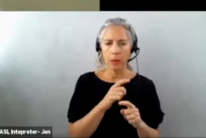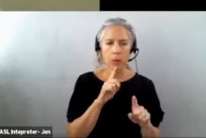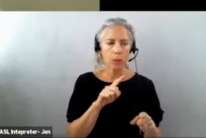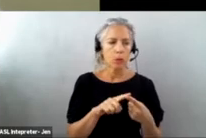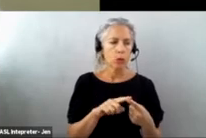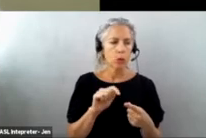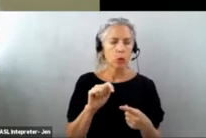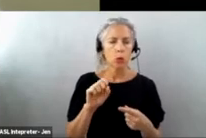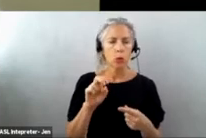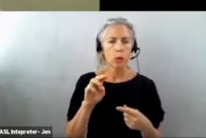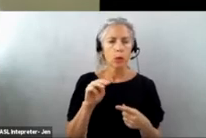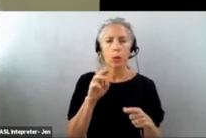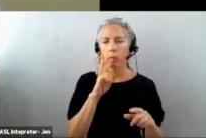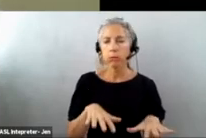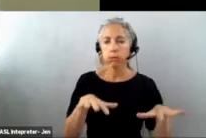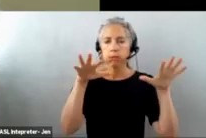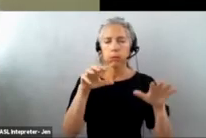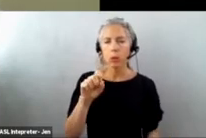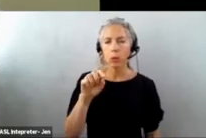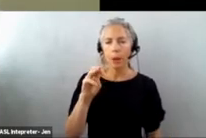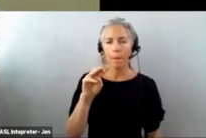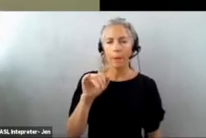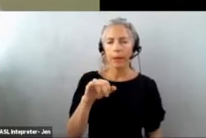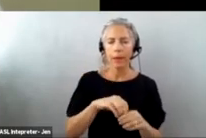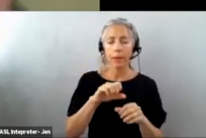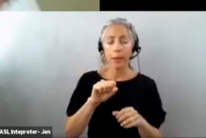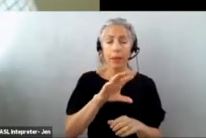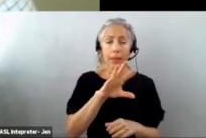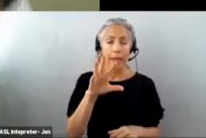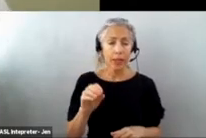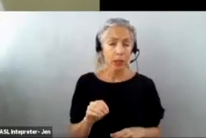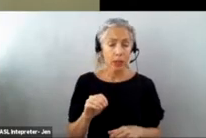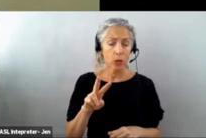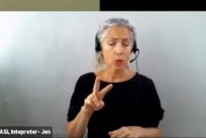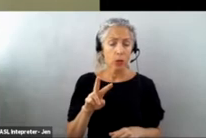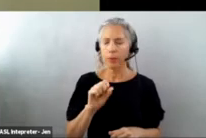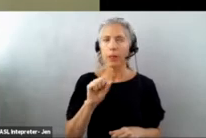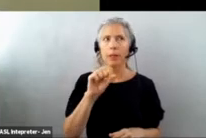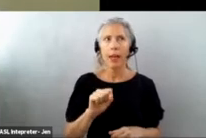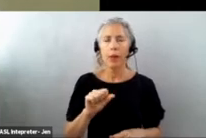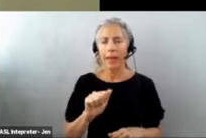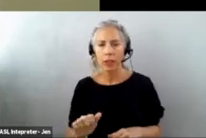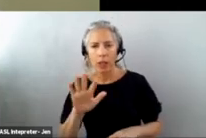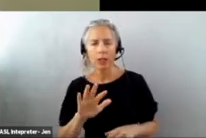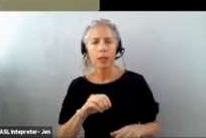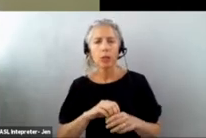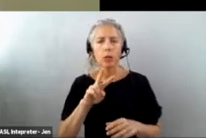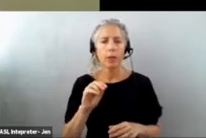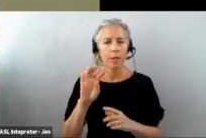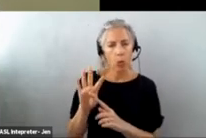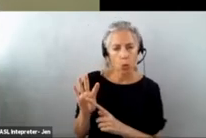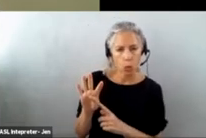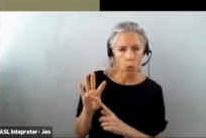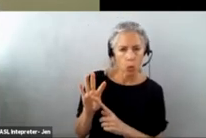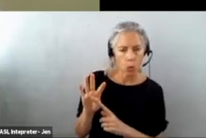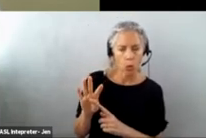tsunami in South Asia in 2004, if I can get the dates right. And so what